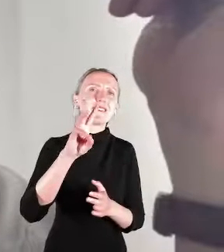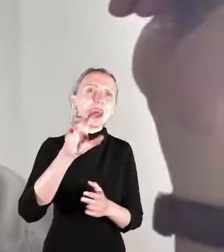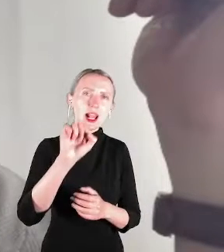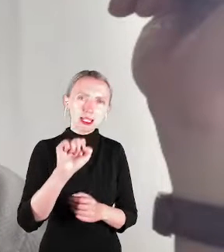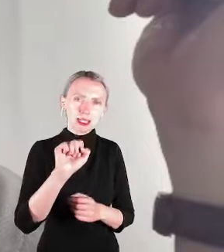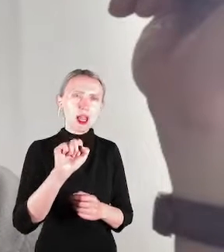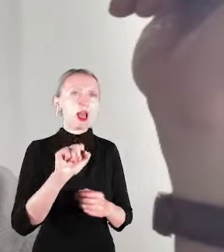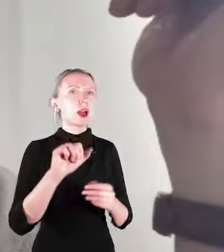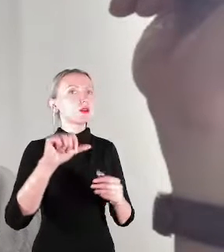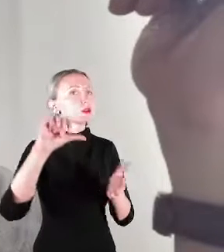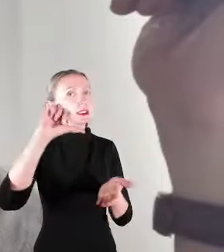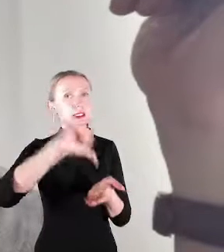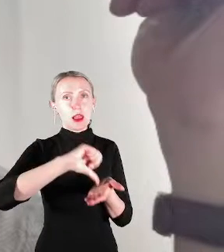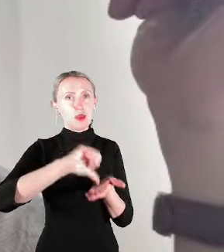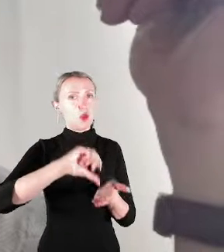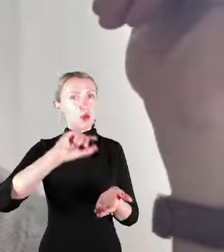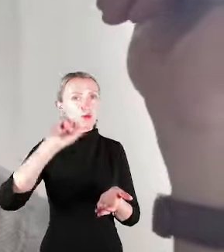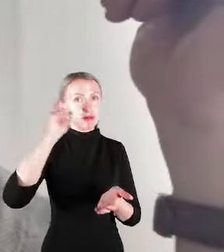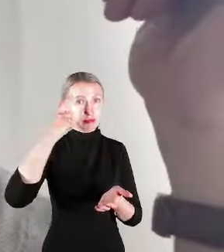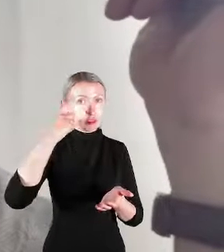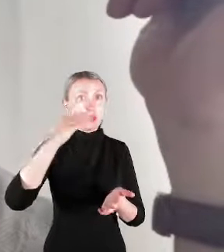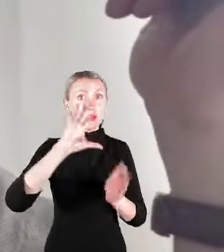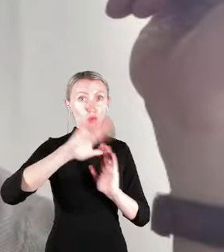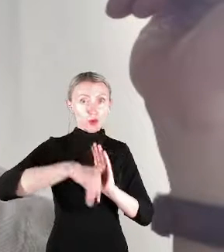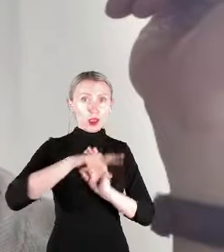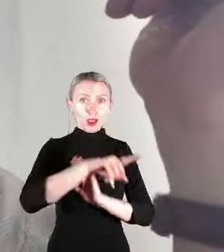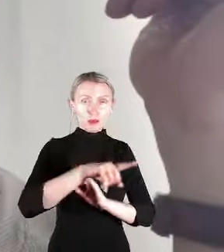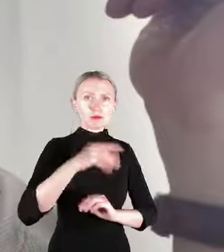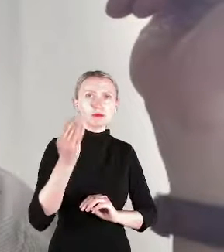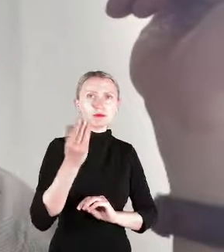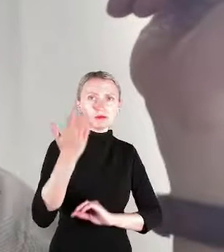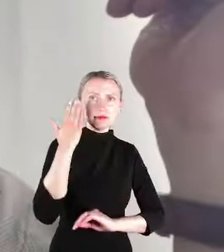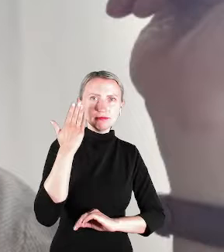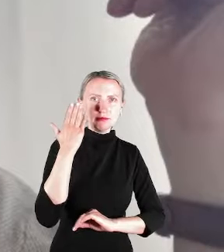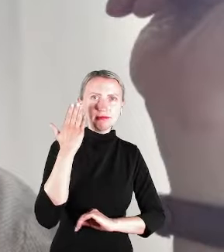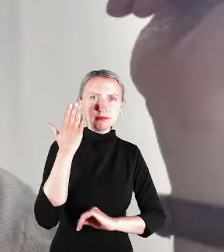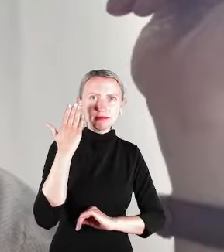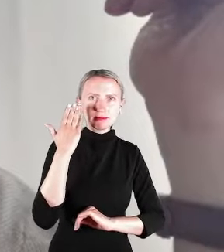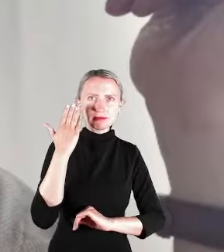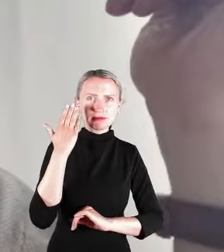was until recently a fantastic